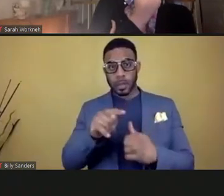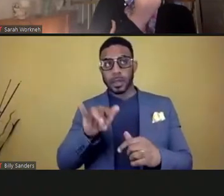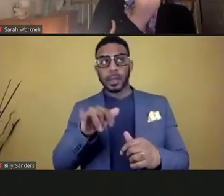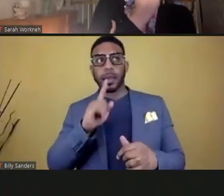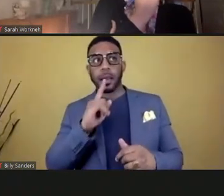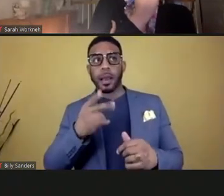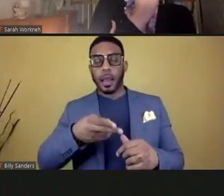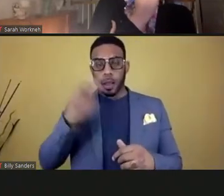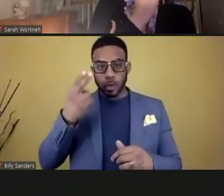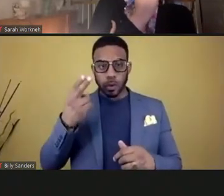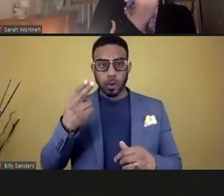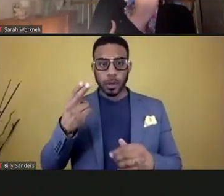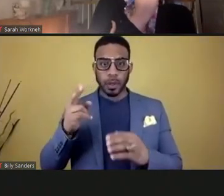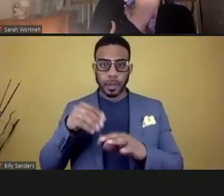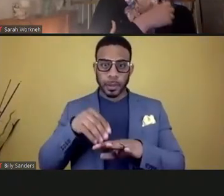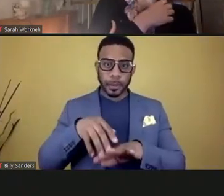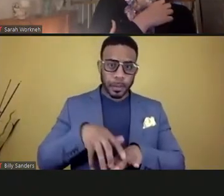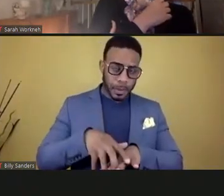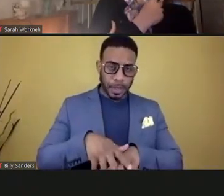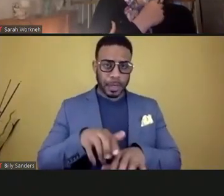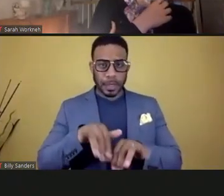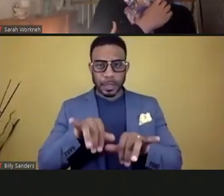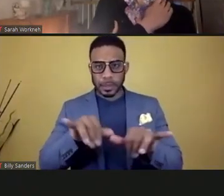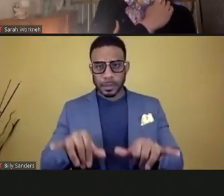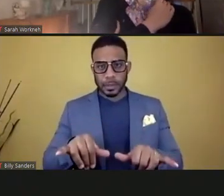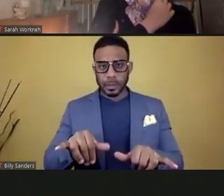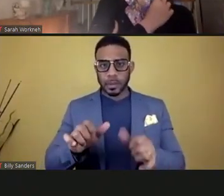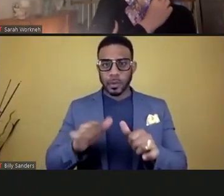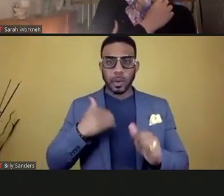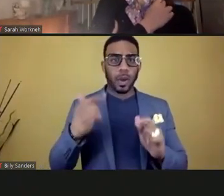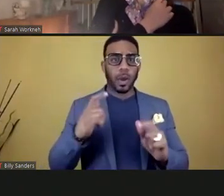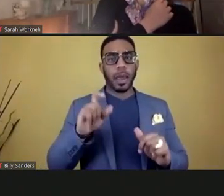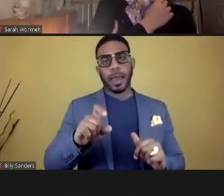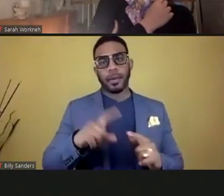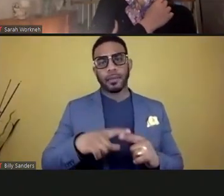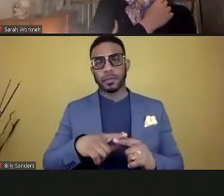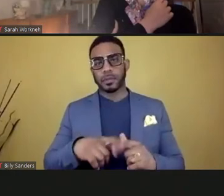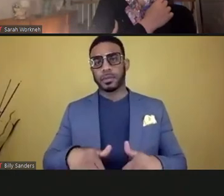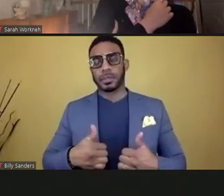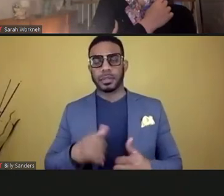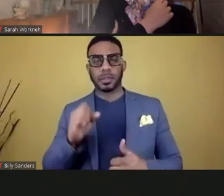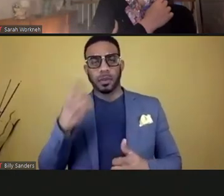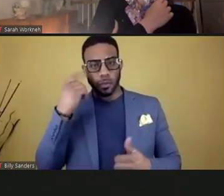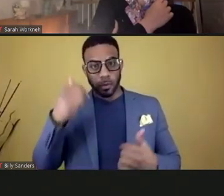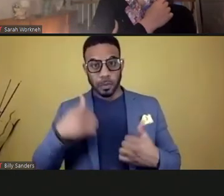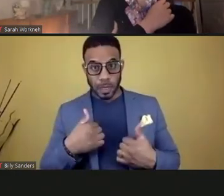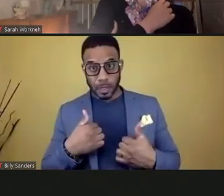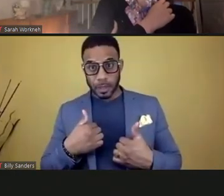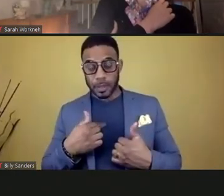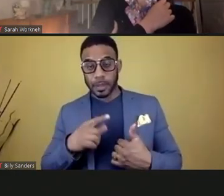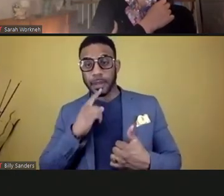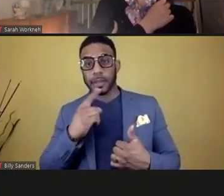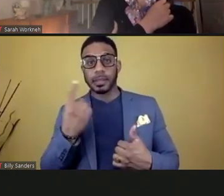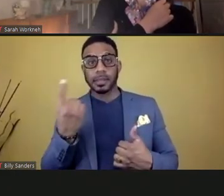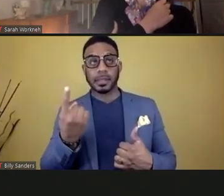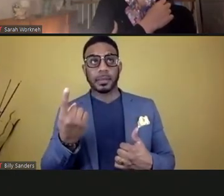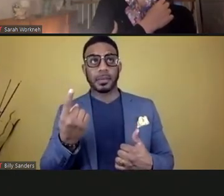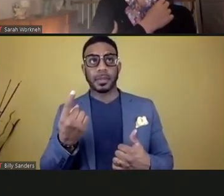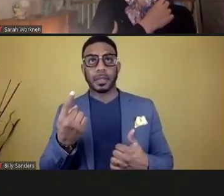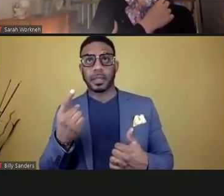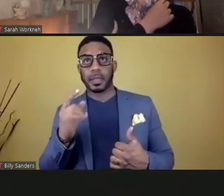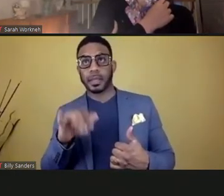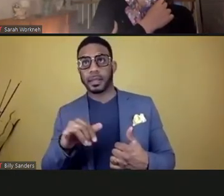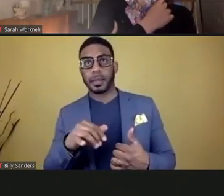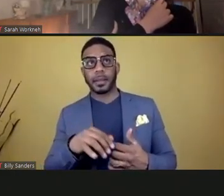are historically planted in the system in which we all have to exist. So for me, it is something